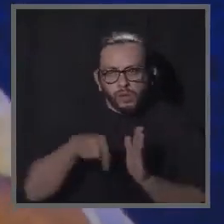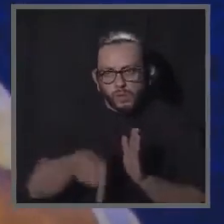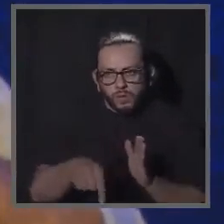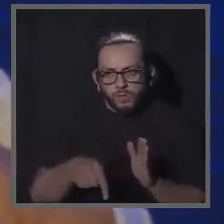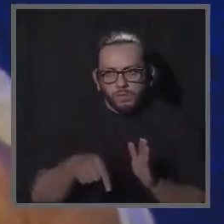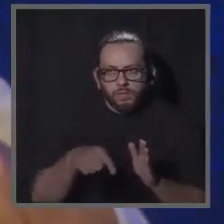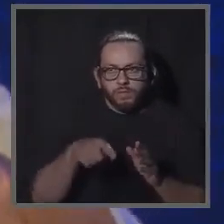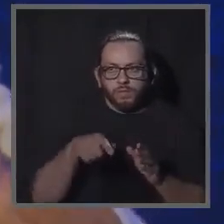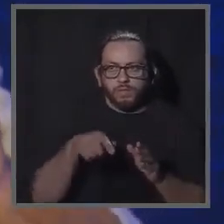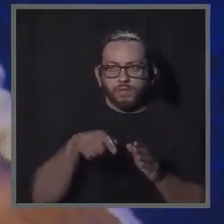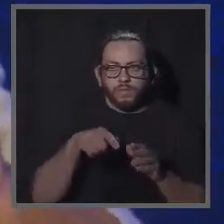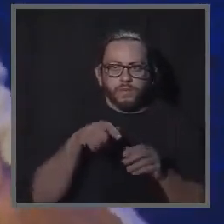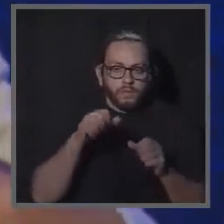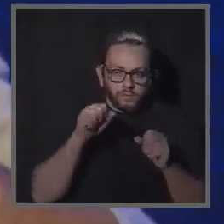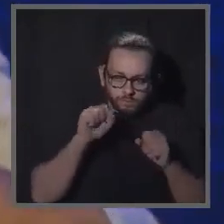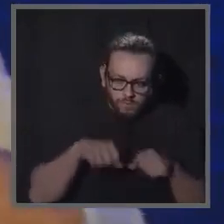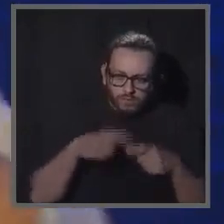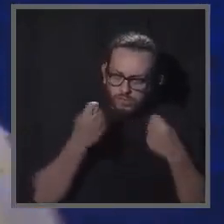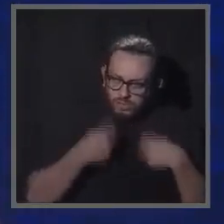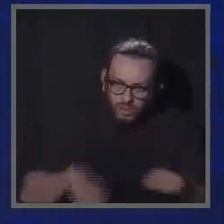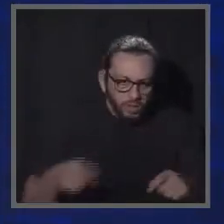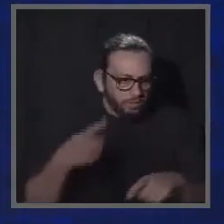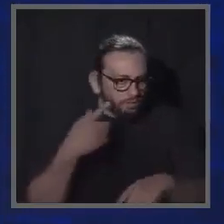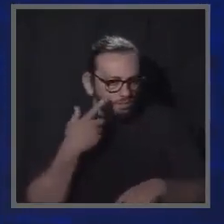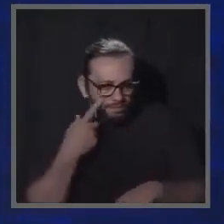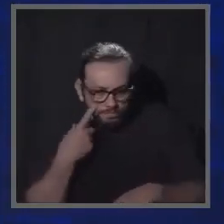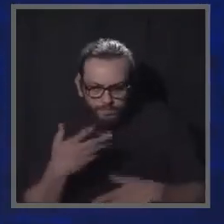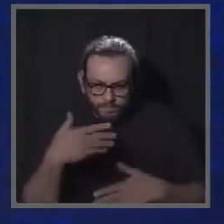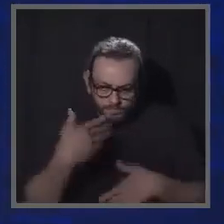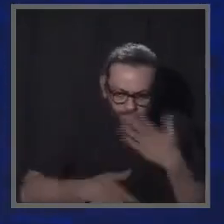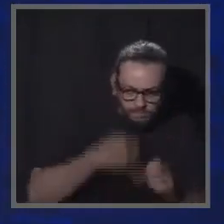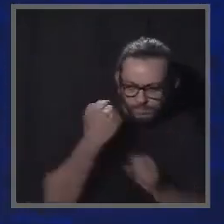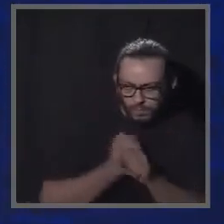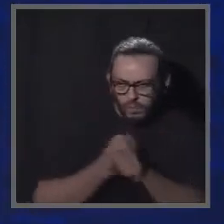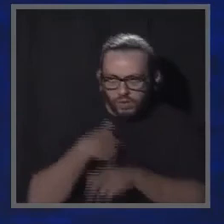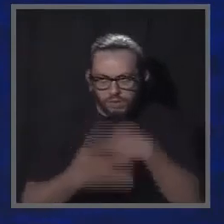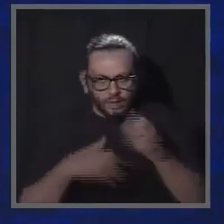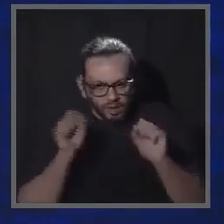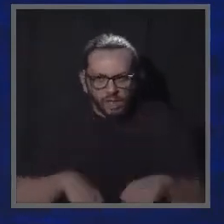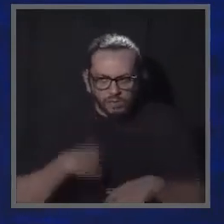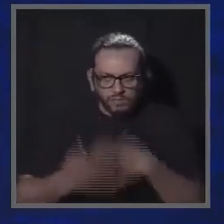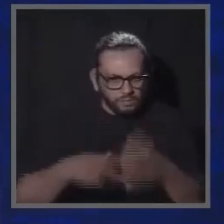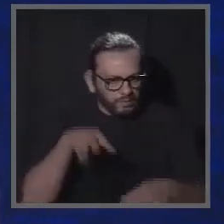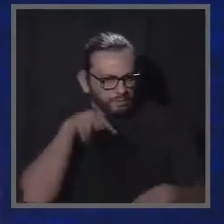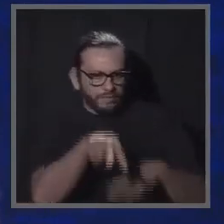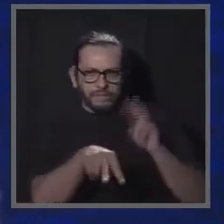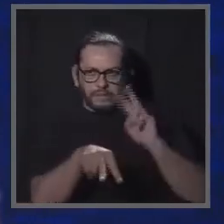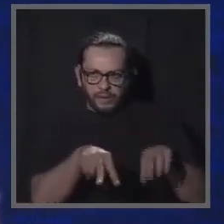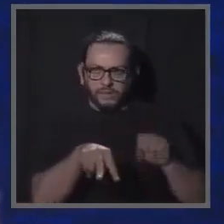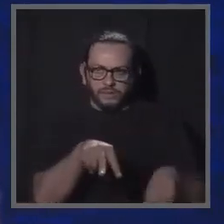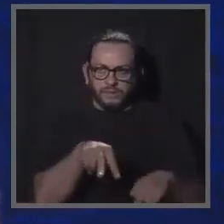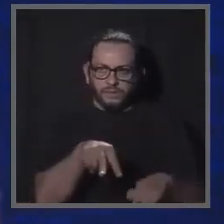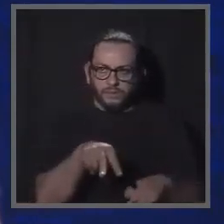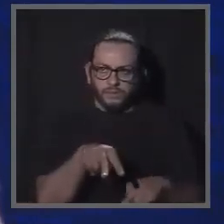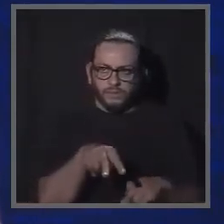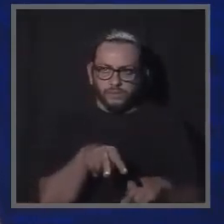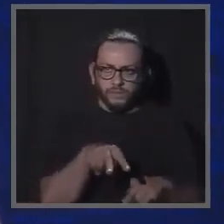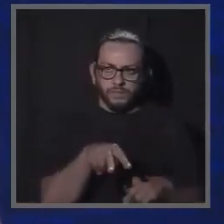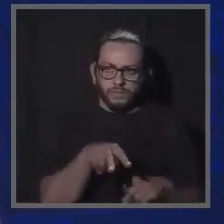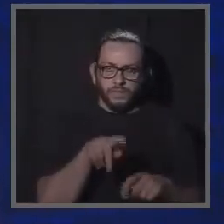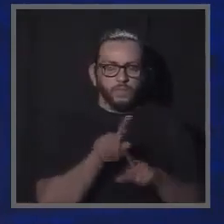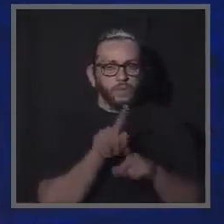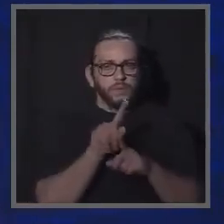project in this type of practices can be increased and can have a reading that is a more